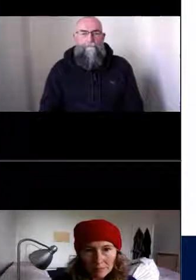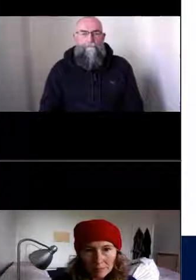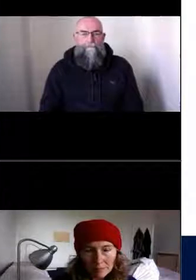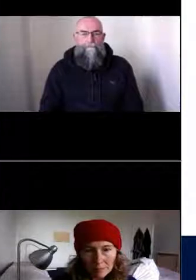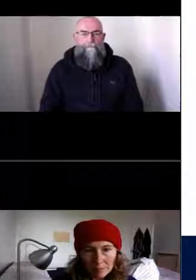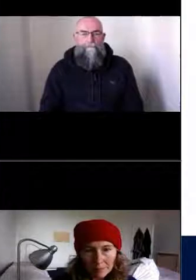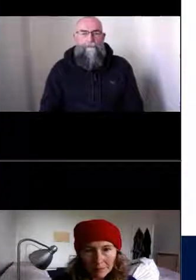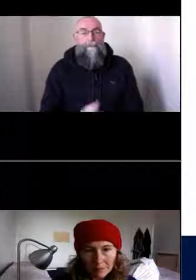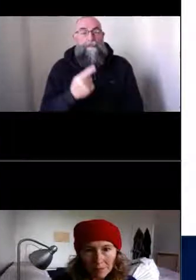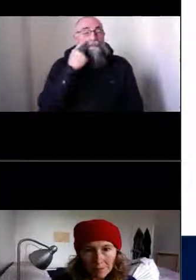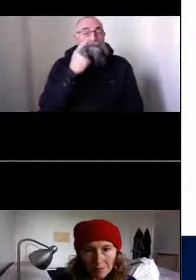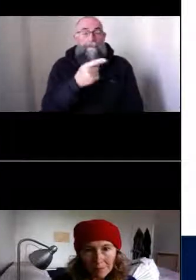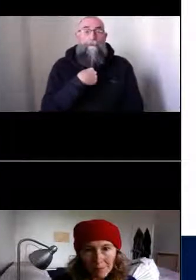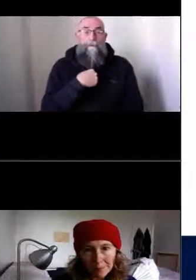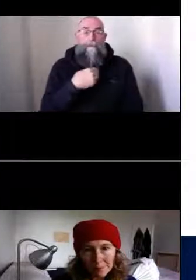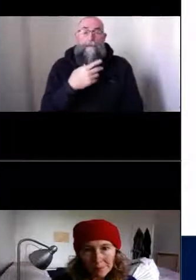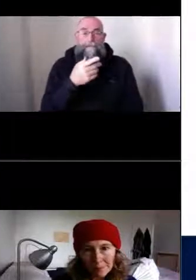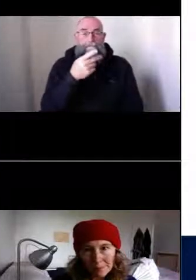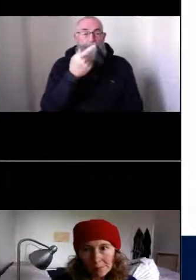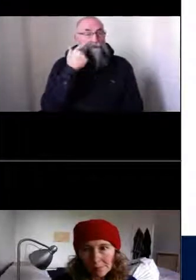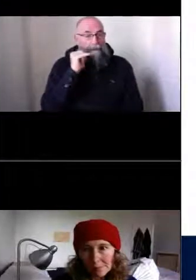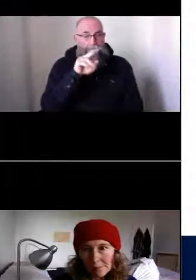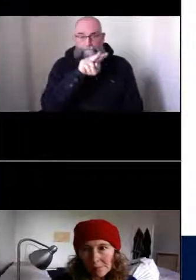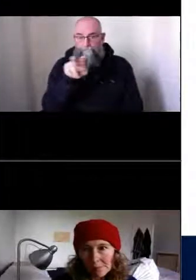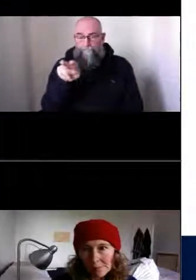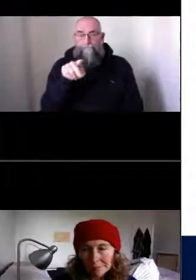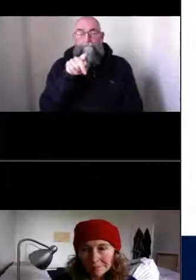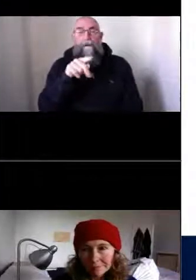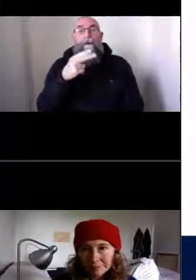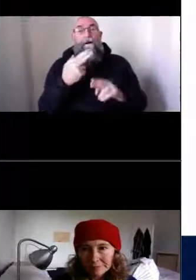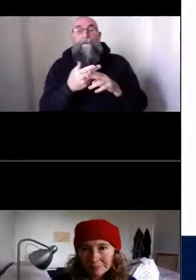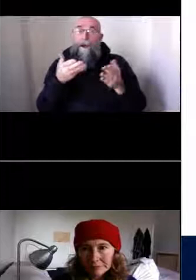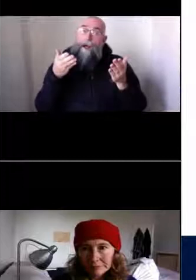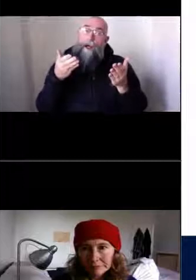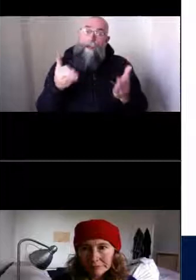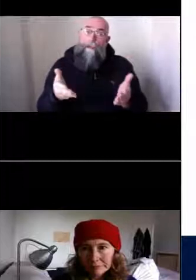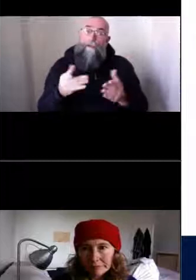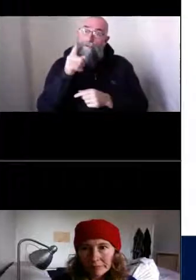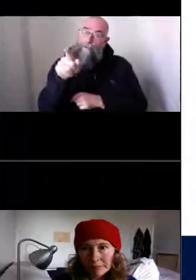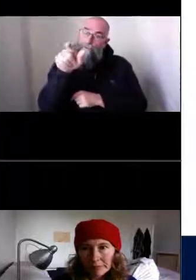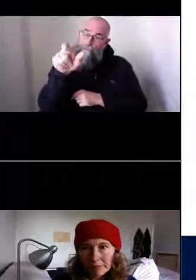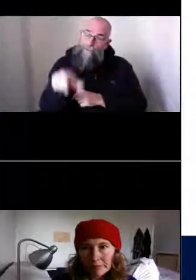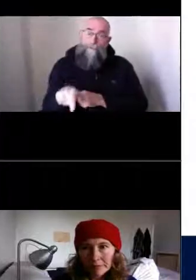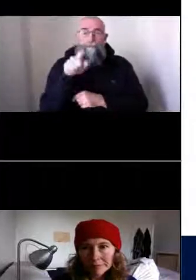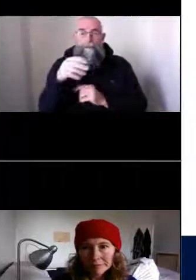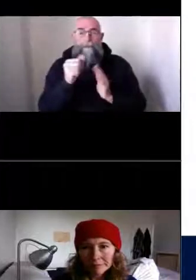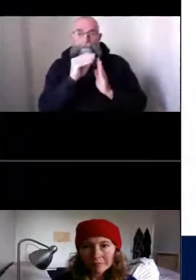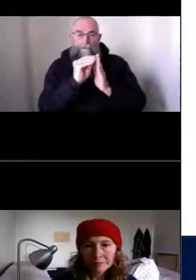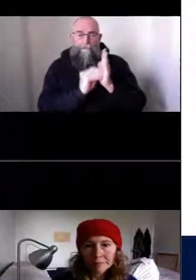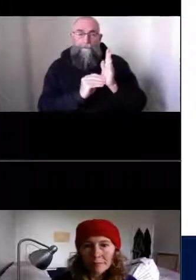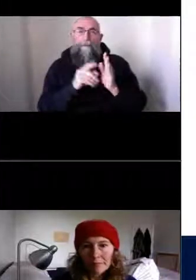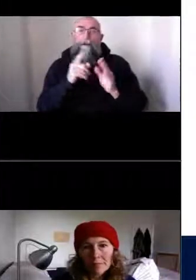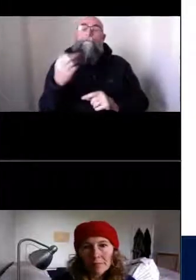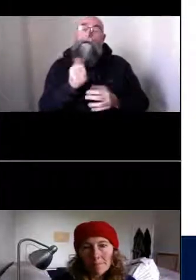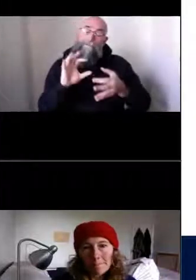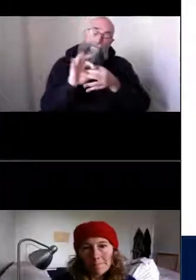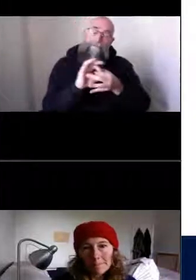So in order to be eligible for Create New South Wales funding, what you're applying for must be an arts and cultural